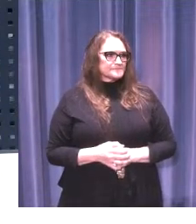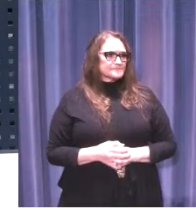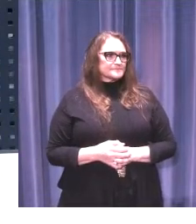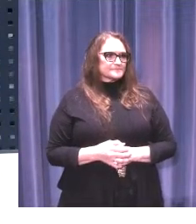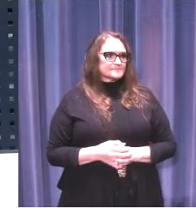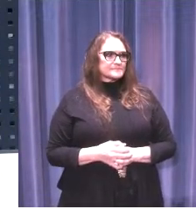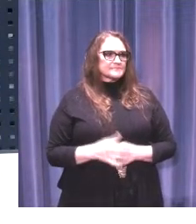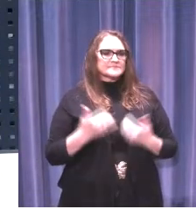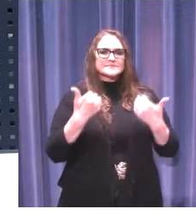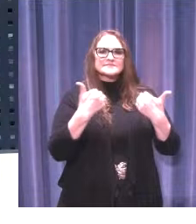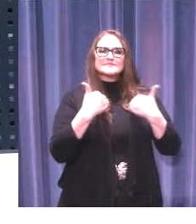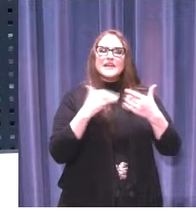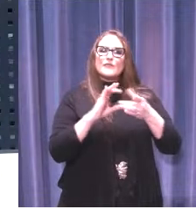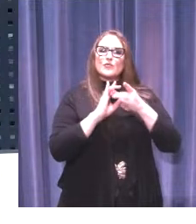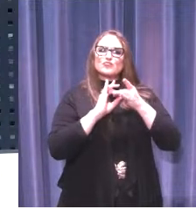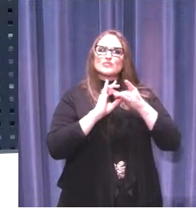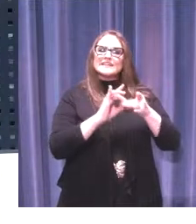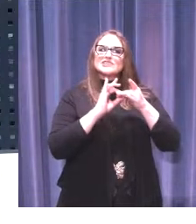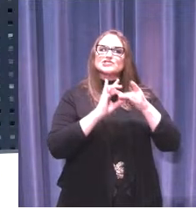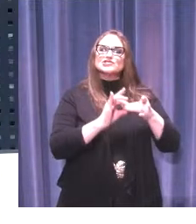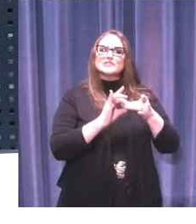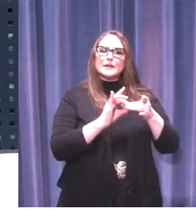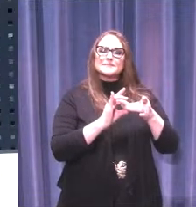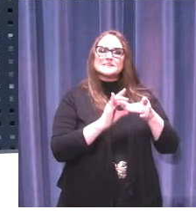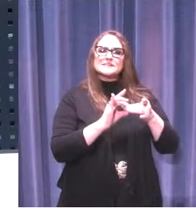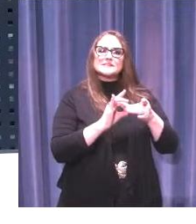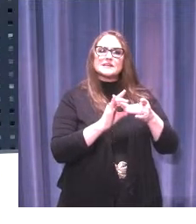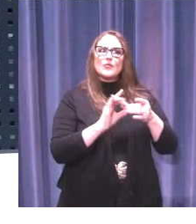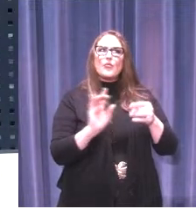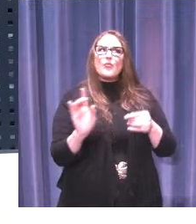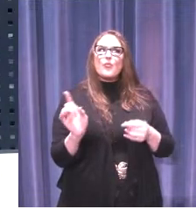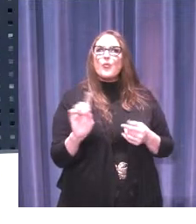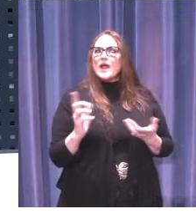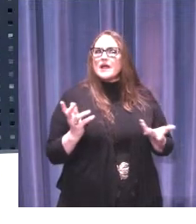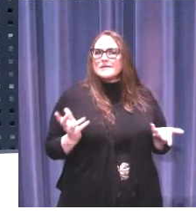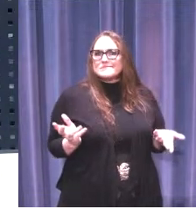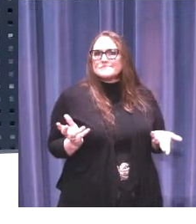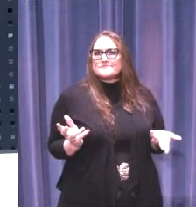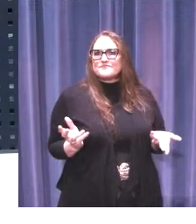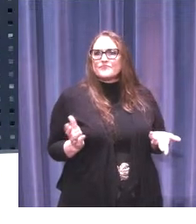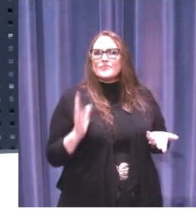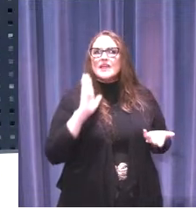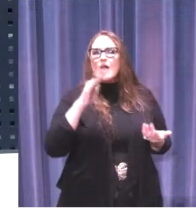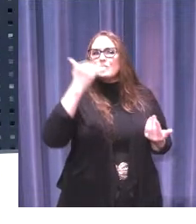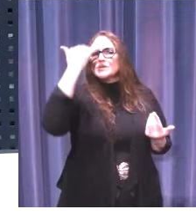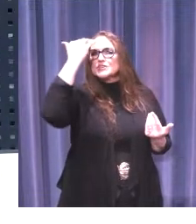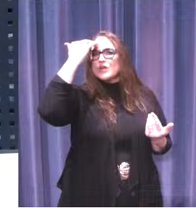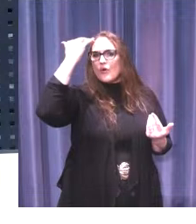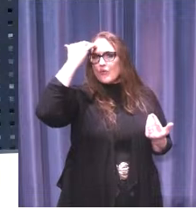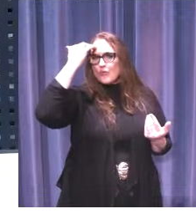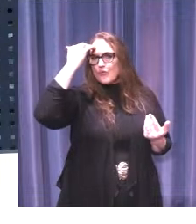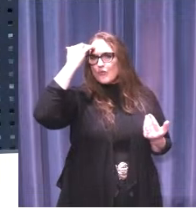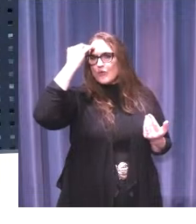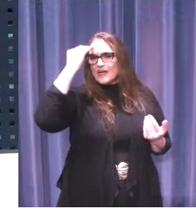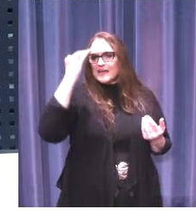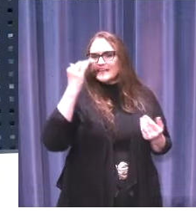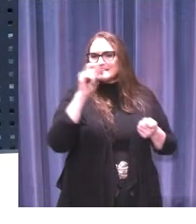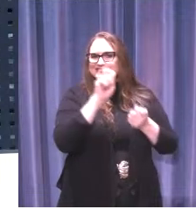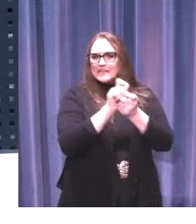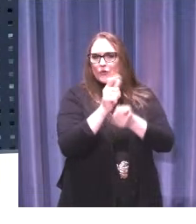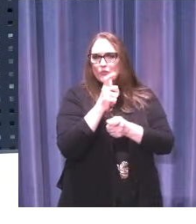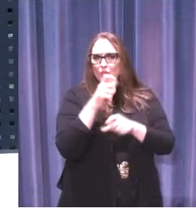have relationships where I would know just who